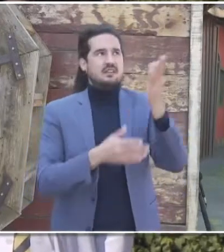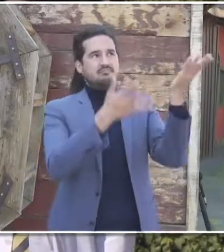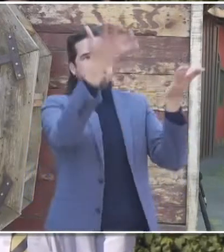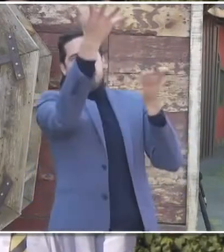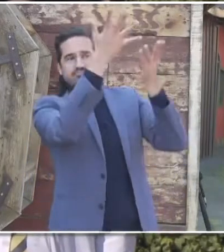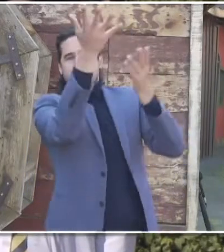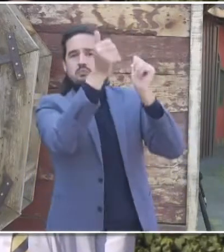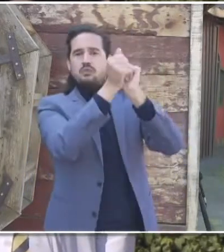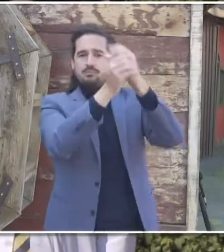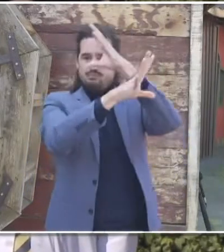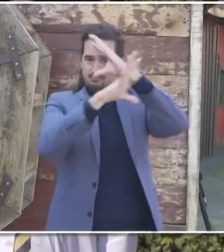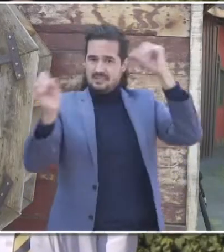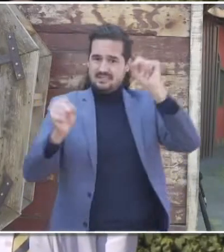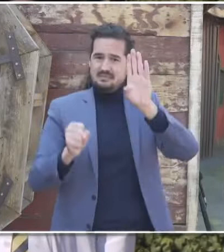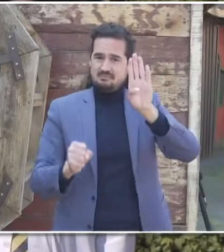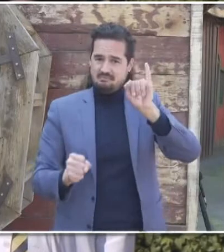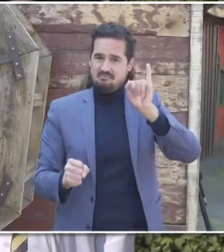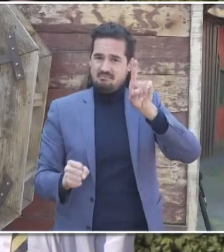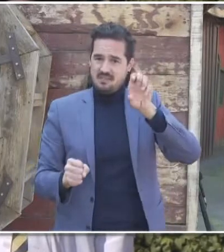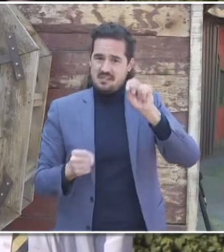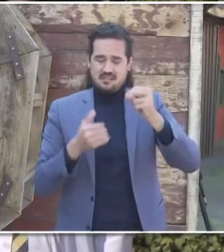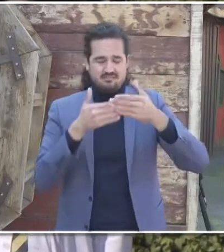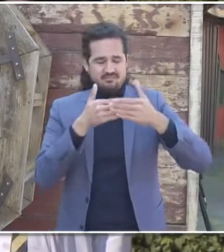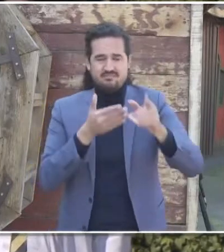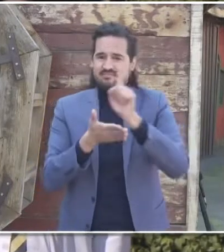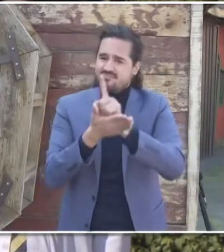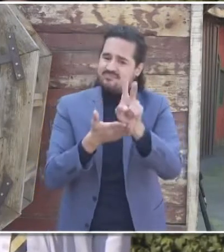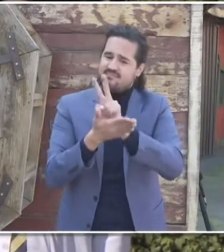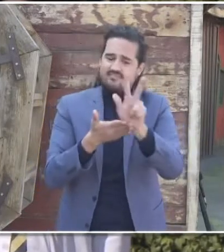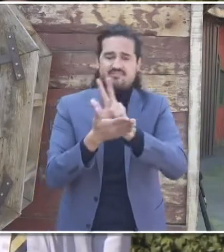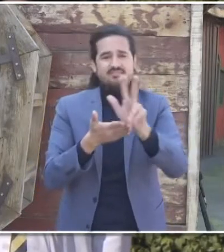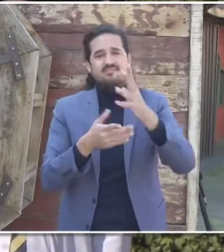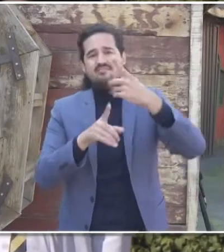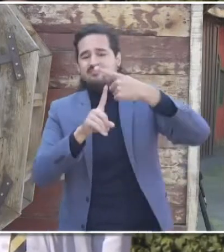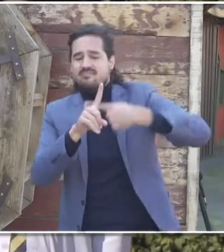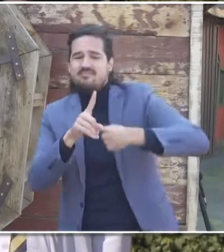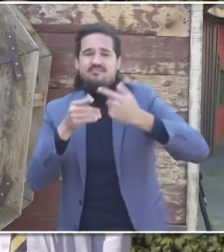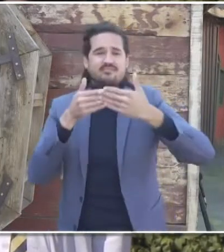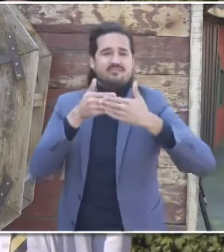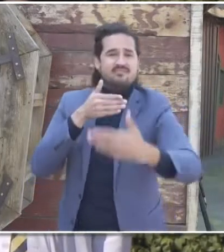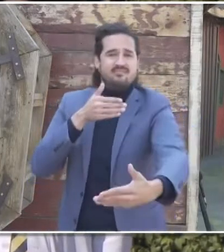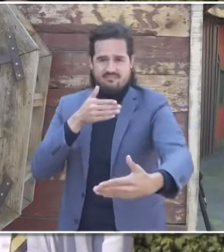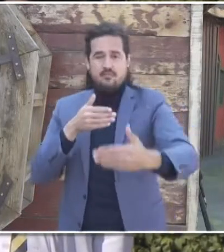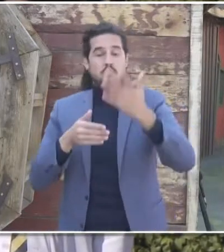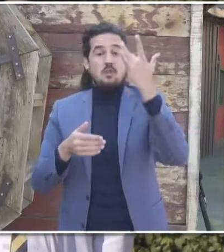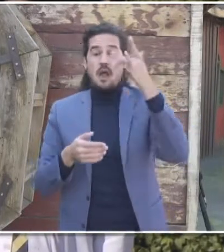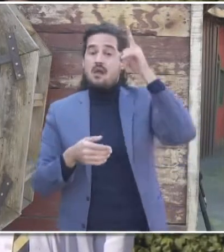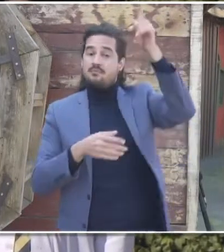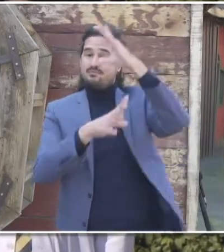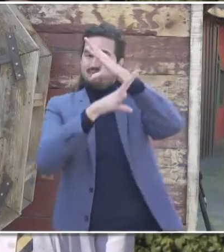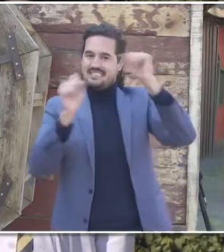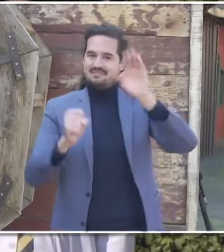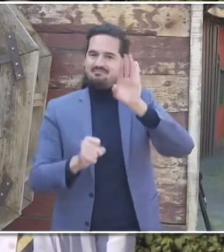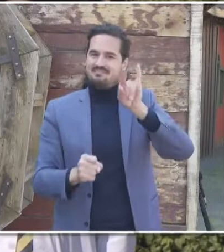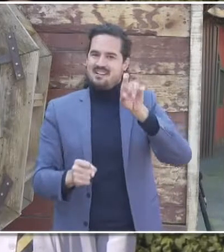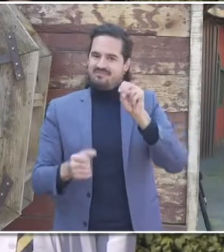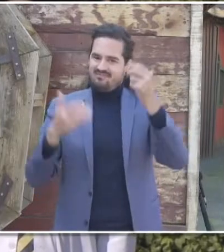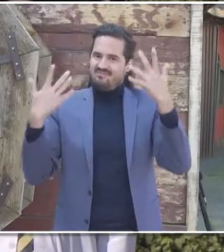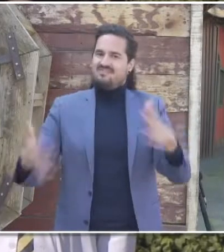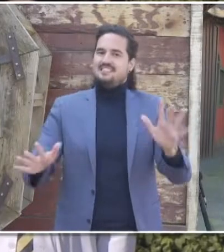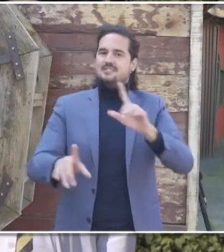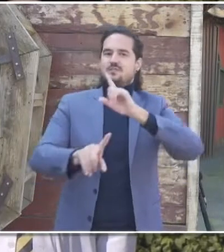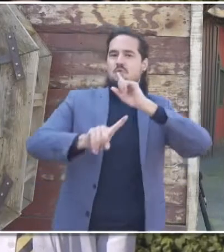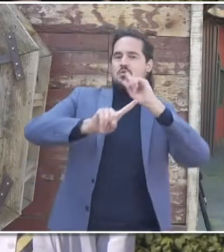Why? The president 10 days ago ordered 200 million more vaccine doses that are going to be provided between now and this